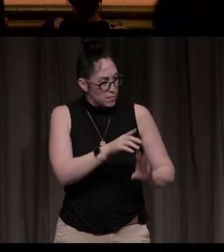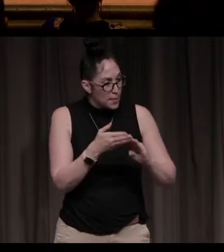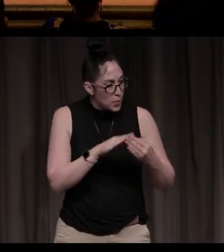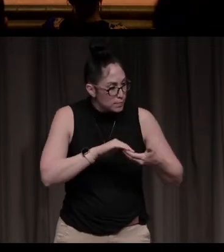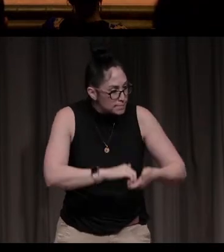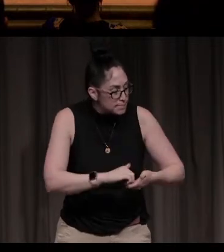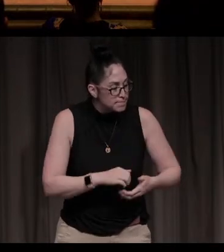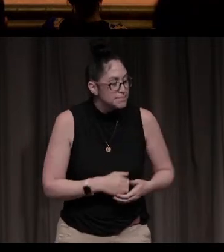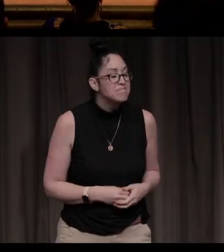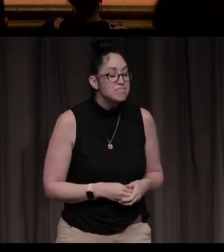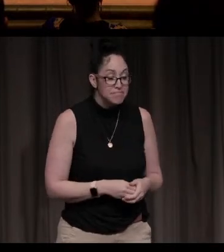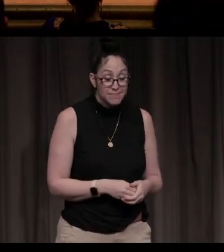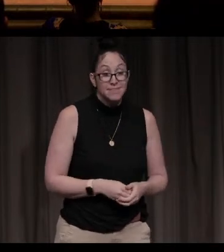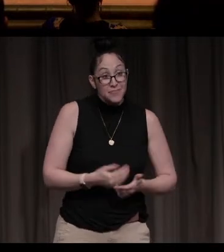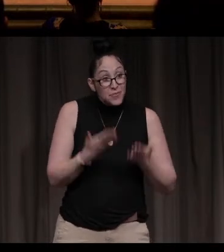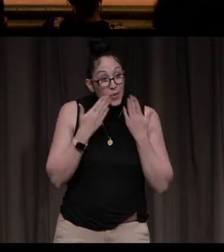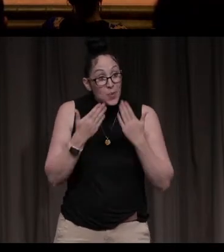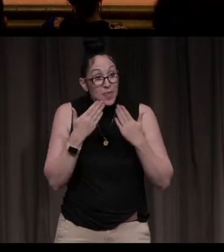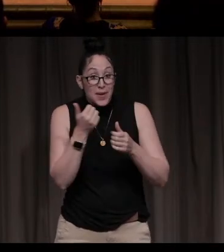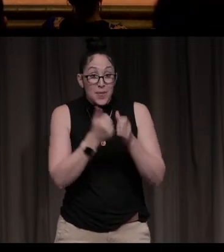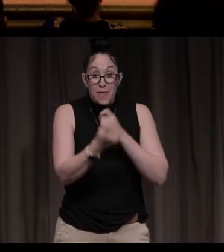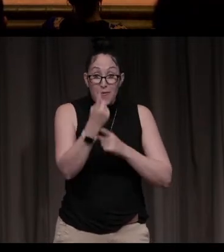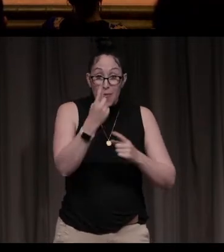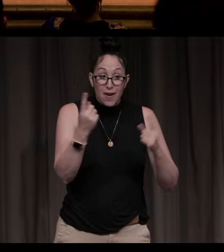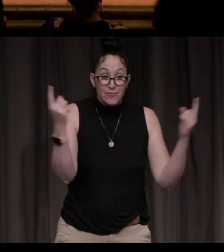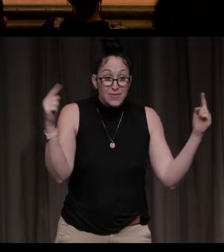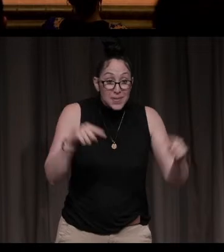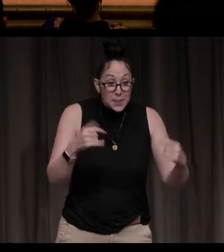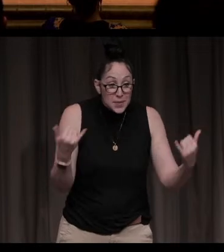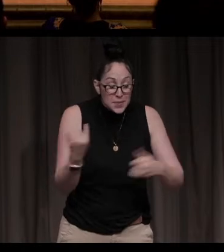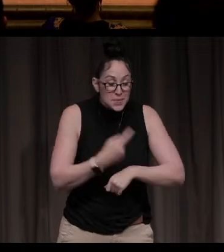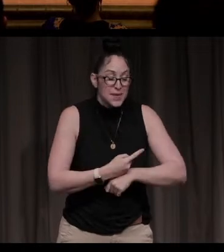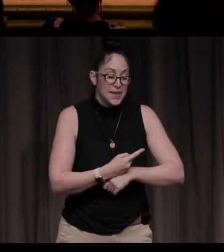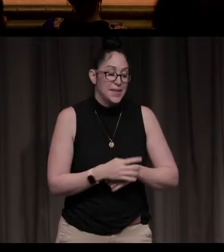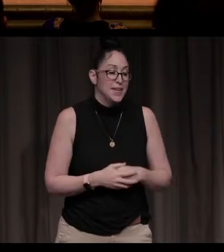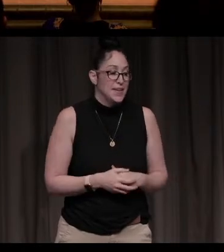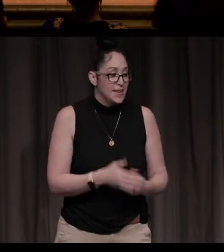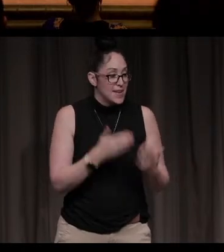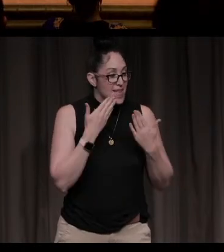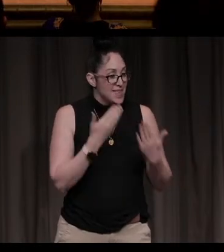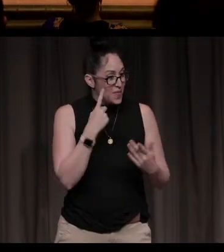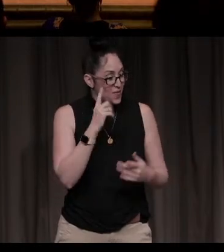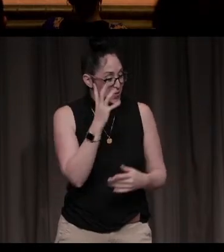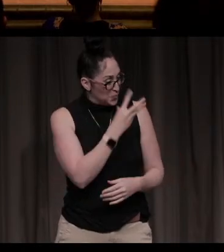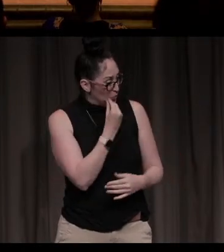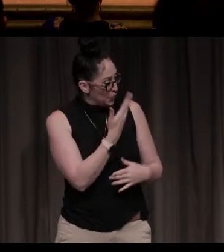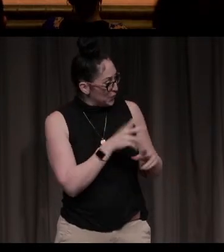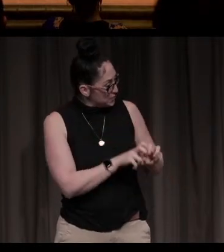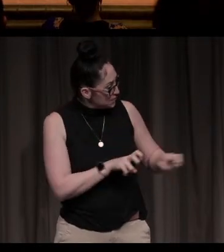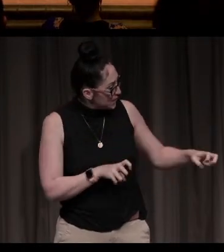Well, thank you everybody for being here again one more time, and thank you for this beautiful panel.